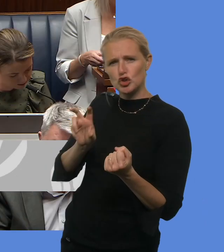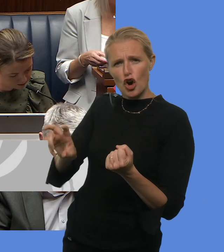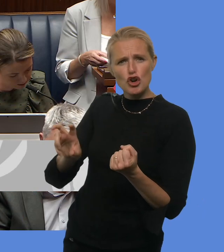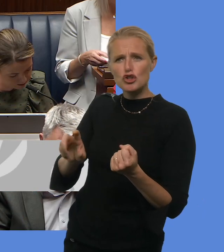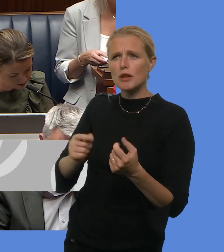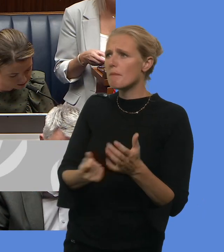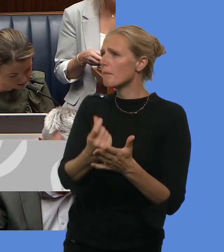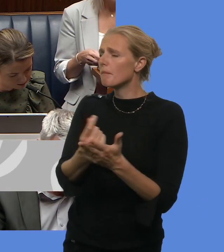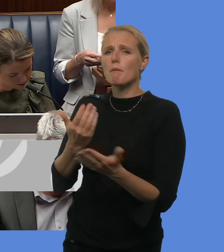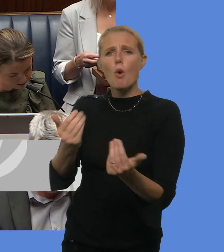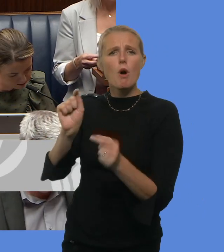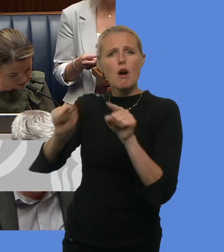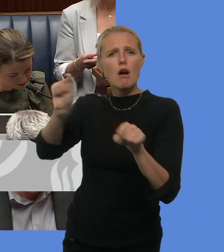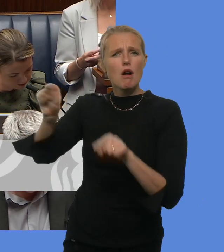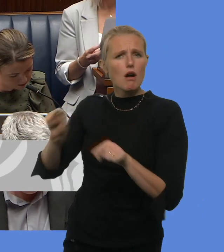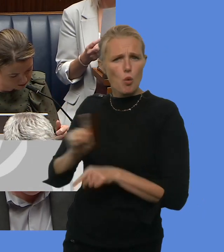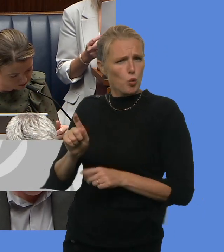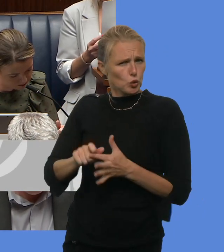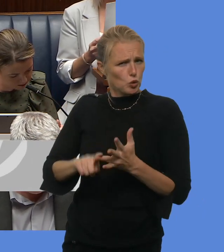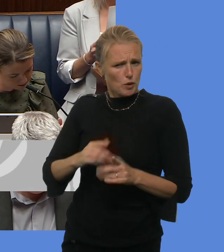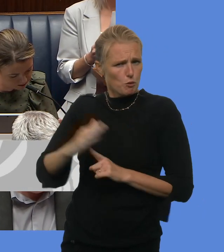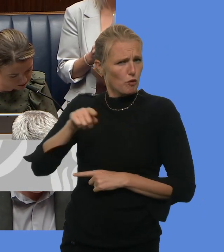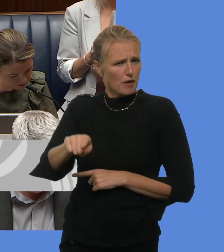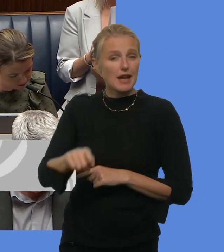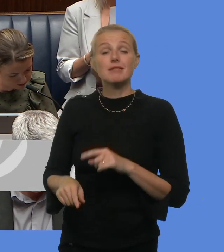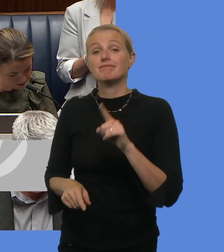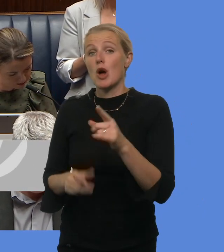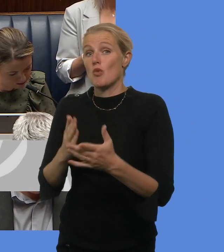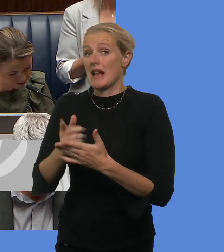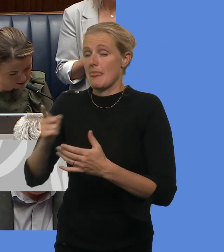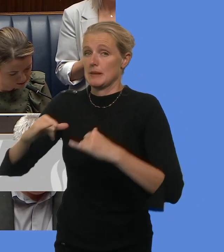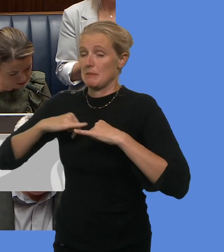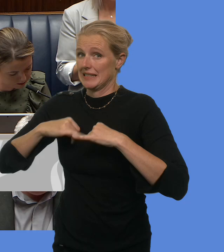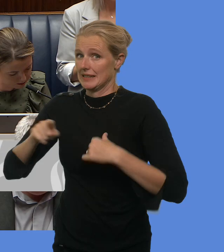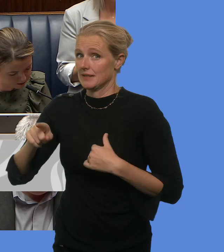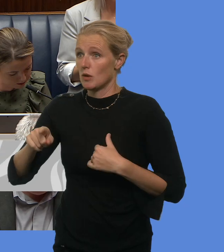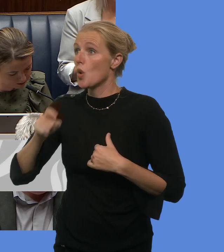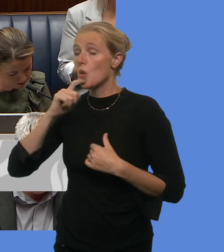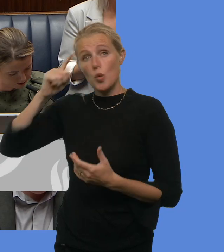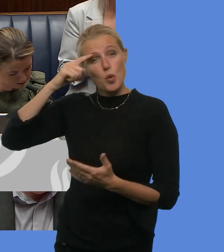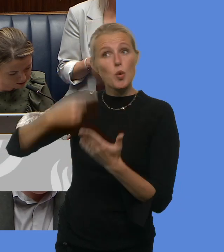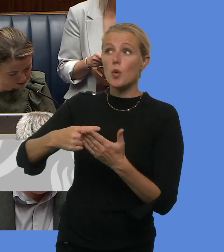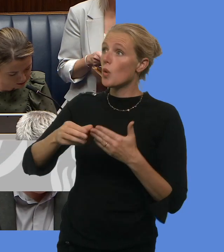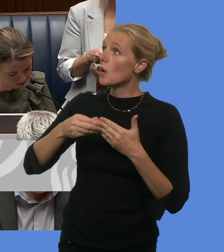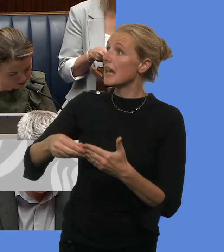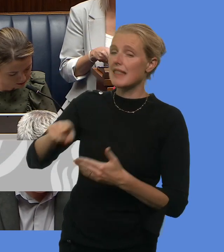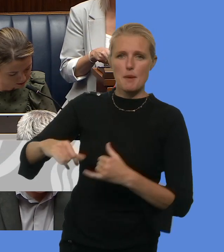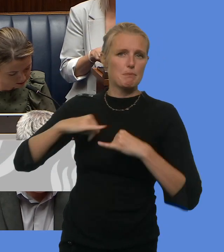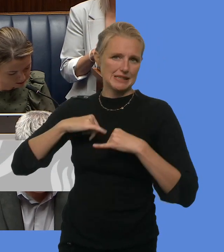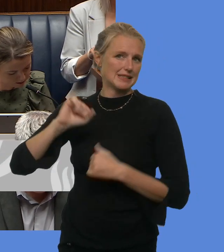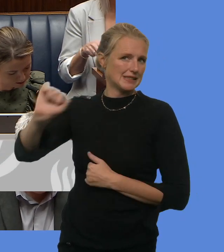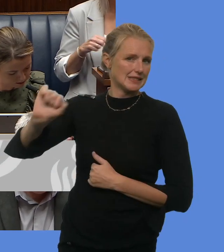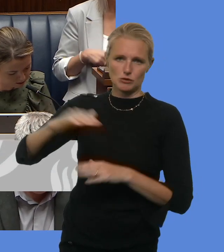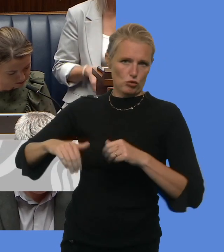The electric vehicle charging network is a commercial operation being driven by commercial entities, which has seen